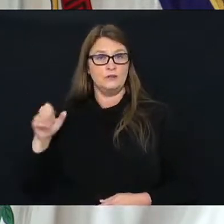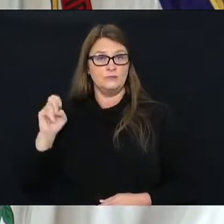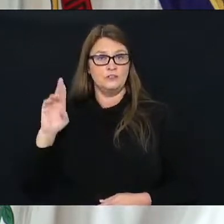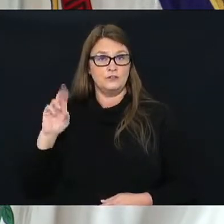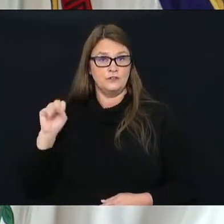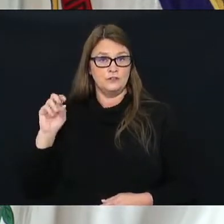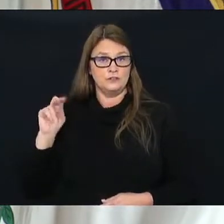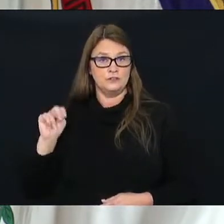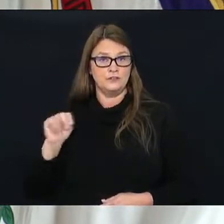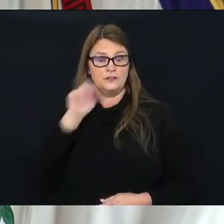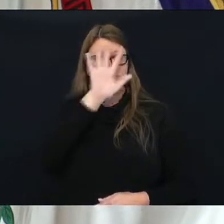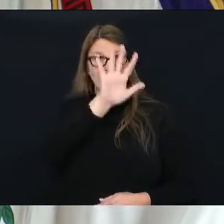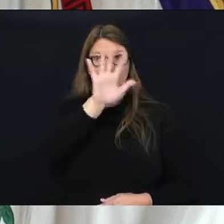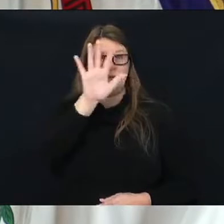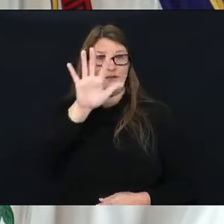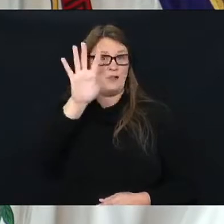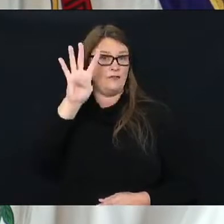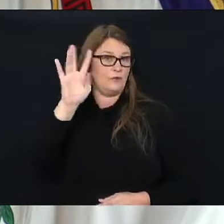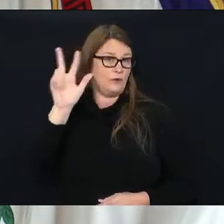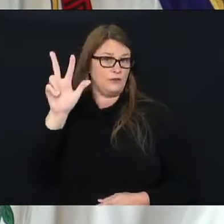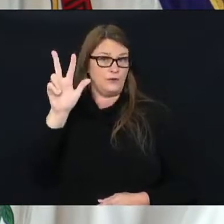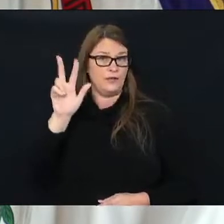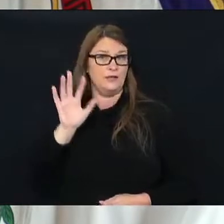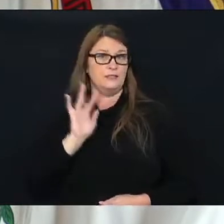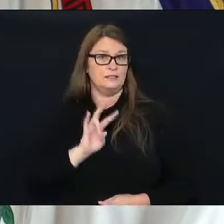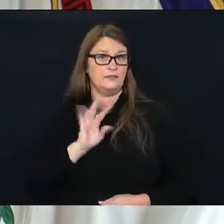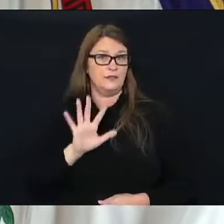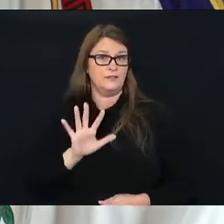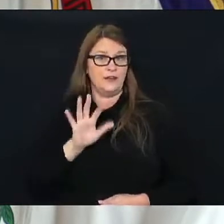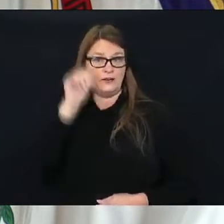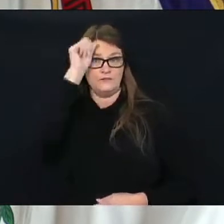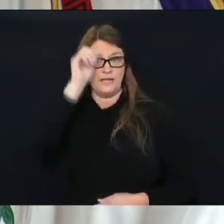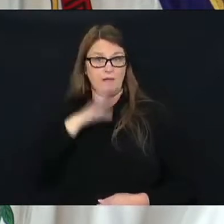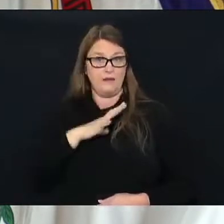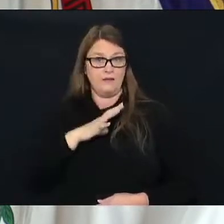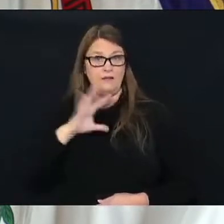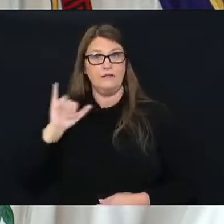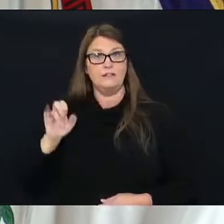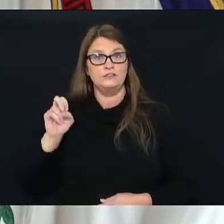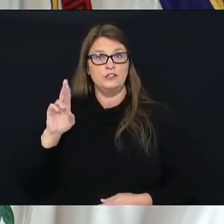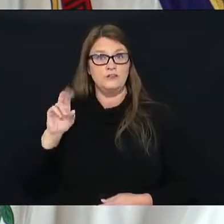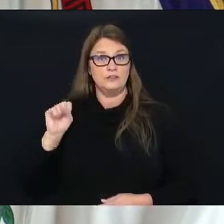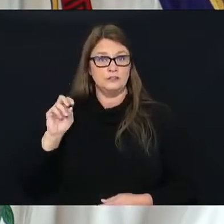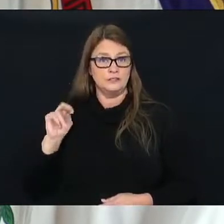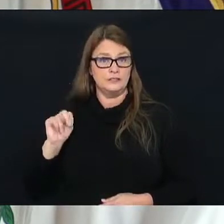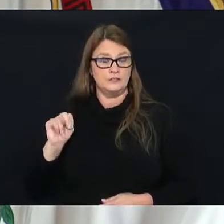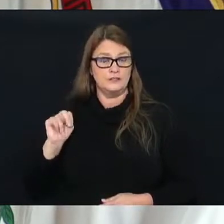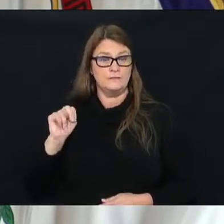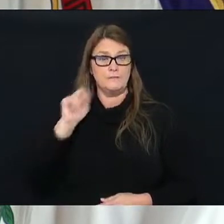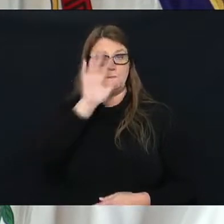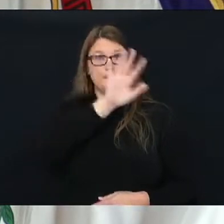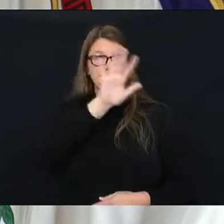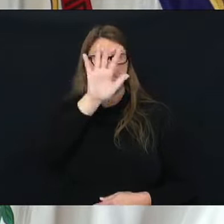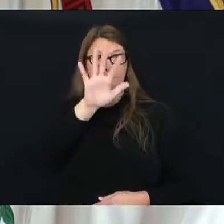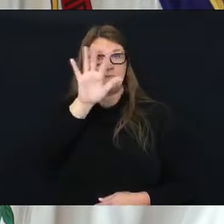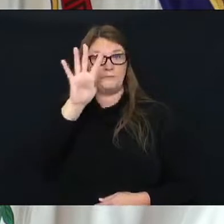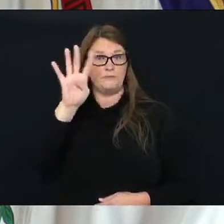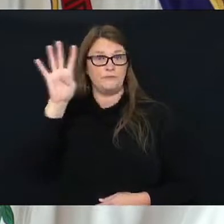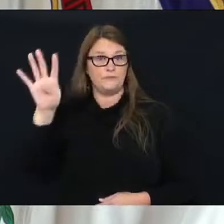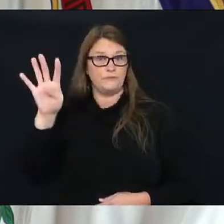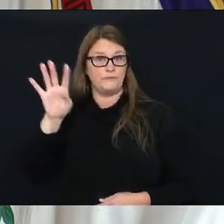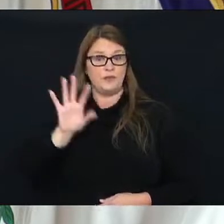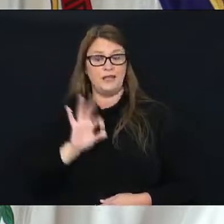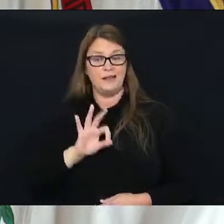County. The 5,543rd death, a 75-year-old male from Jefferson County. The 5,544th